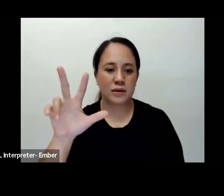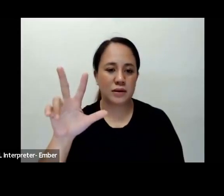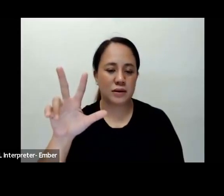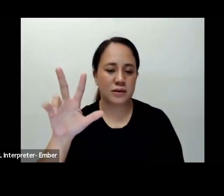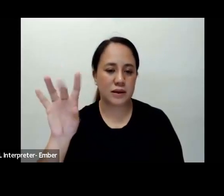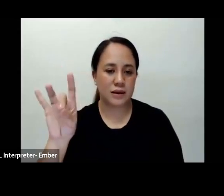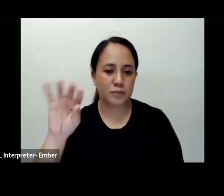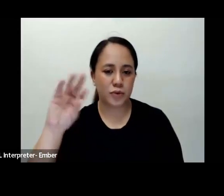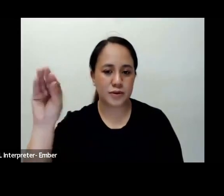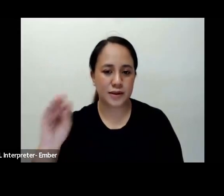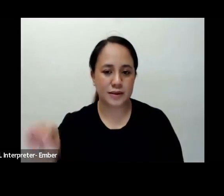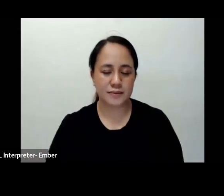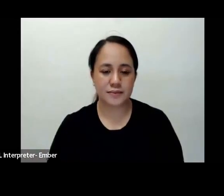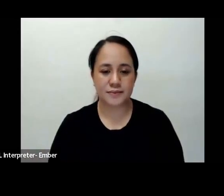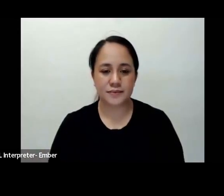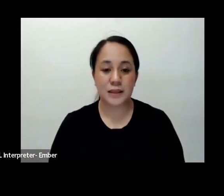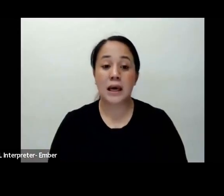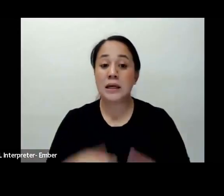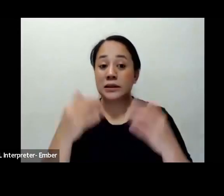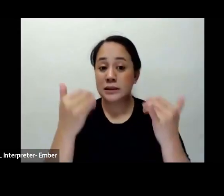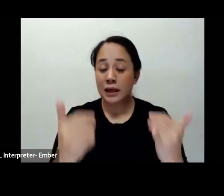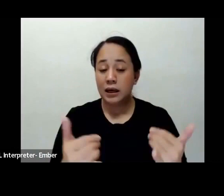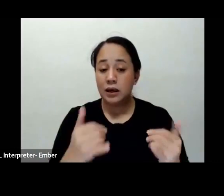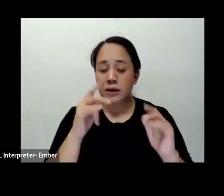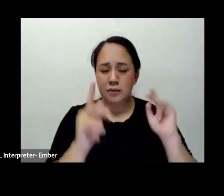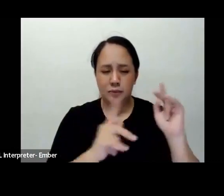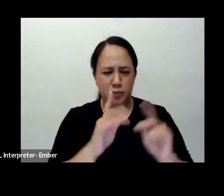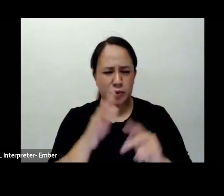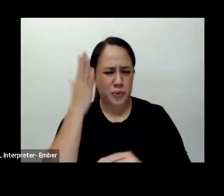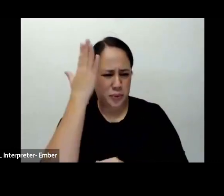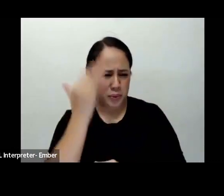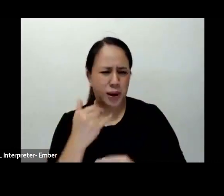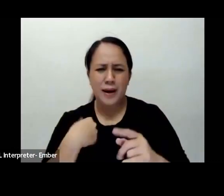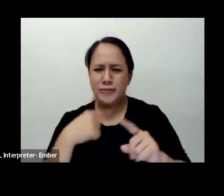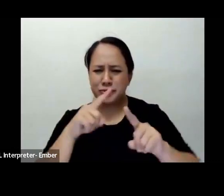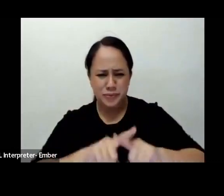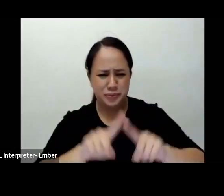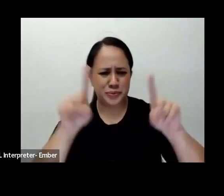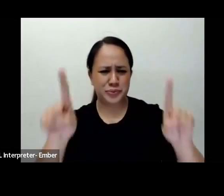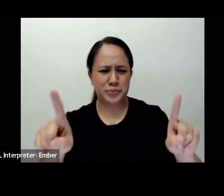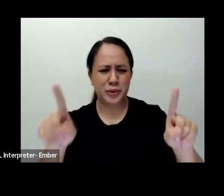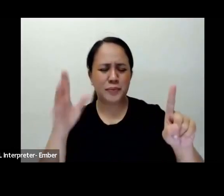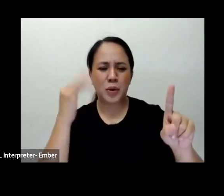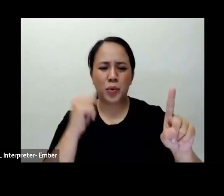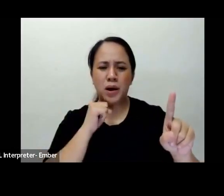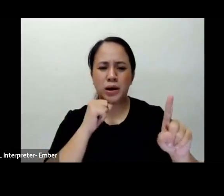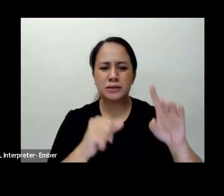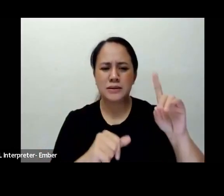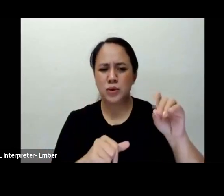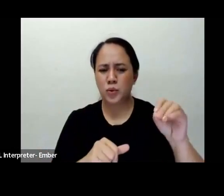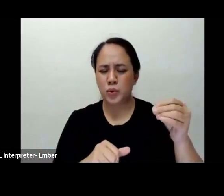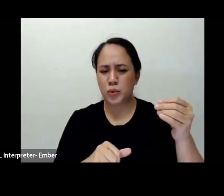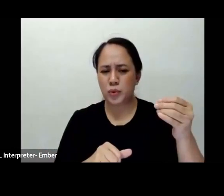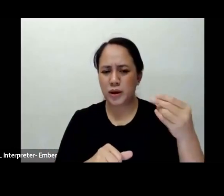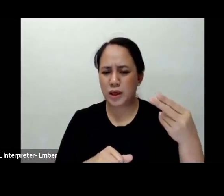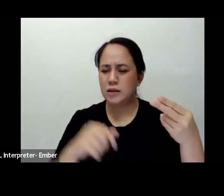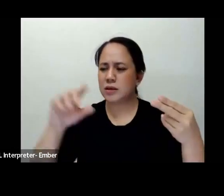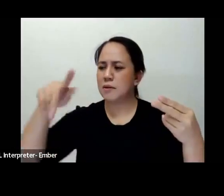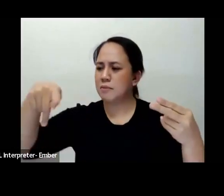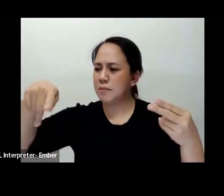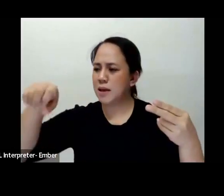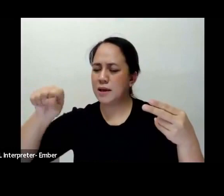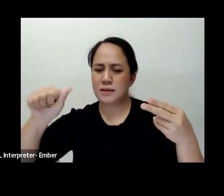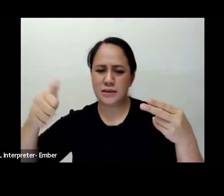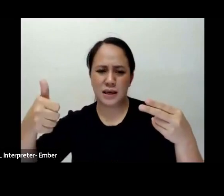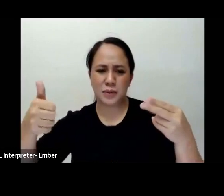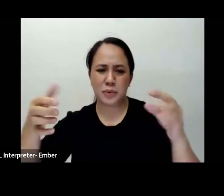3.48%. Now, people might say, why is there a difference? Why doesn't DOH and PSA reconcile? They are